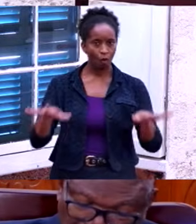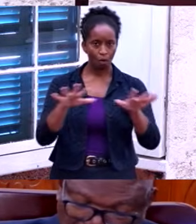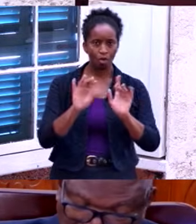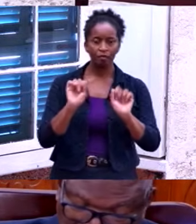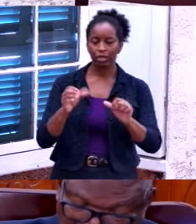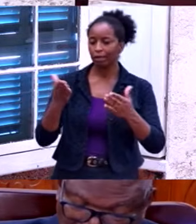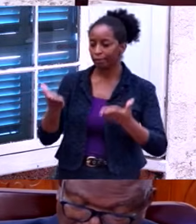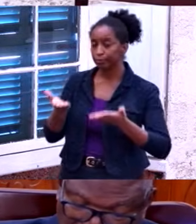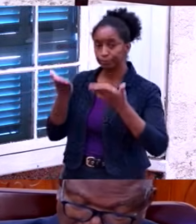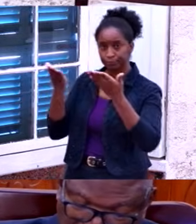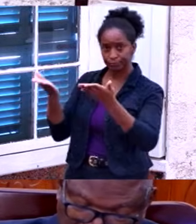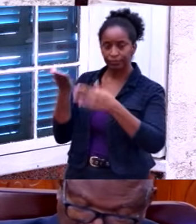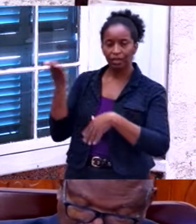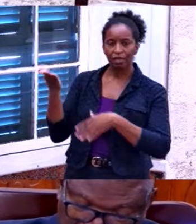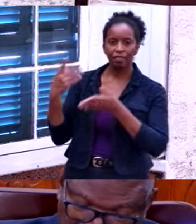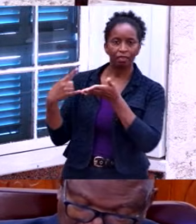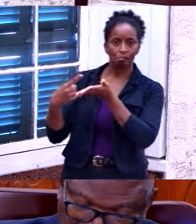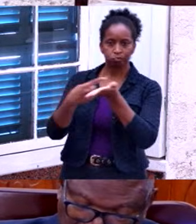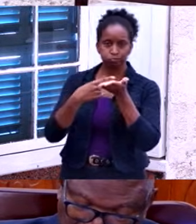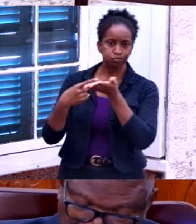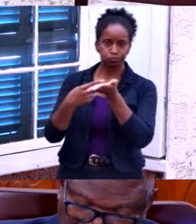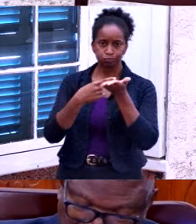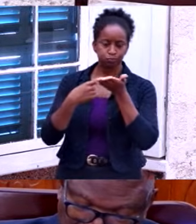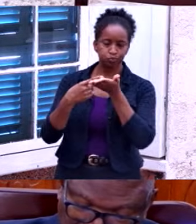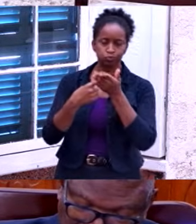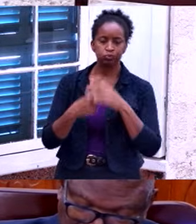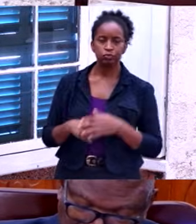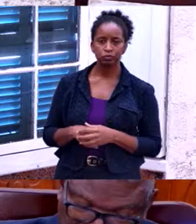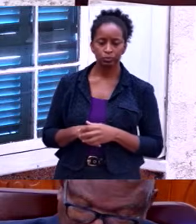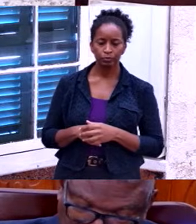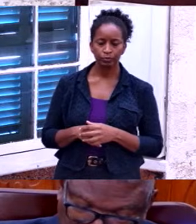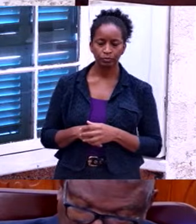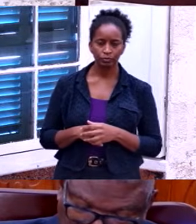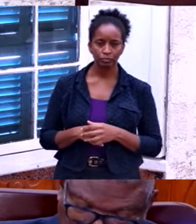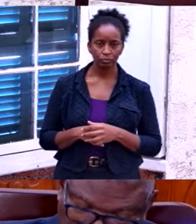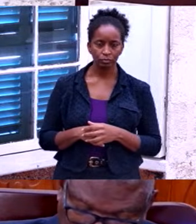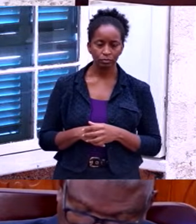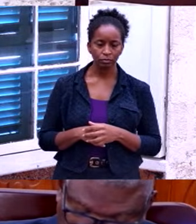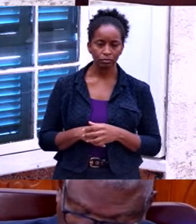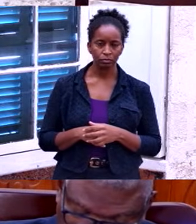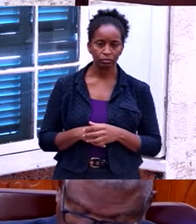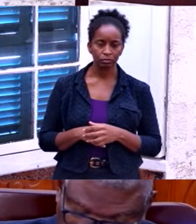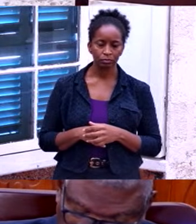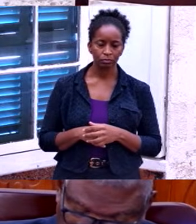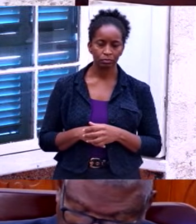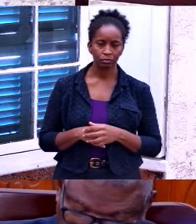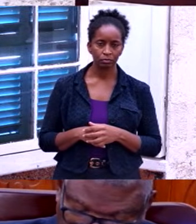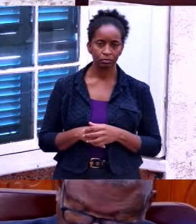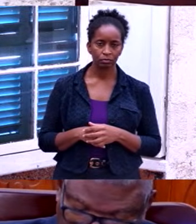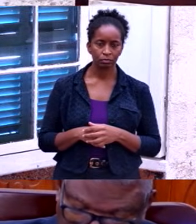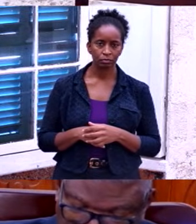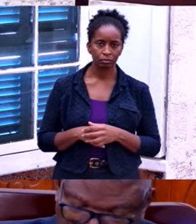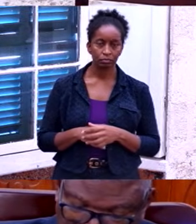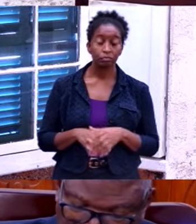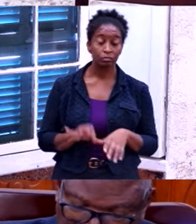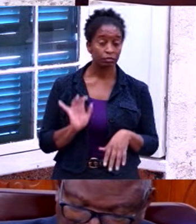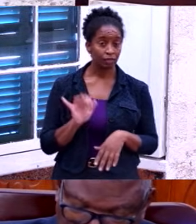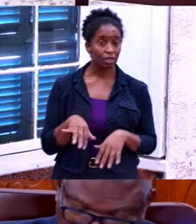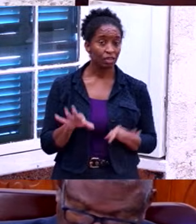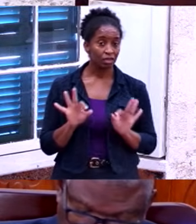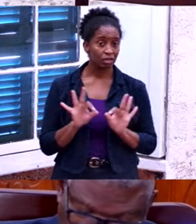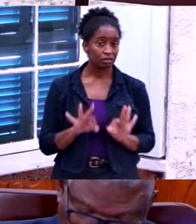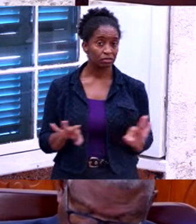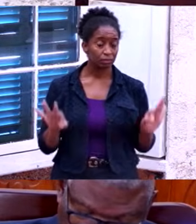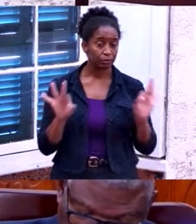that court, the highest court in the land, is an important mechanism that we